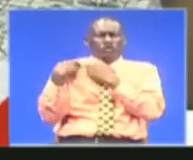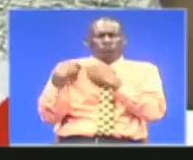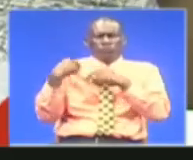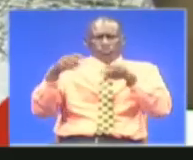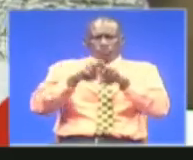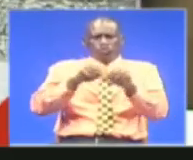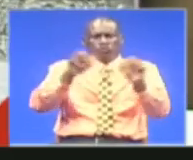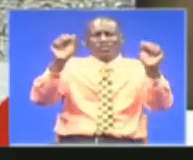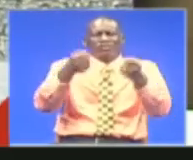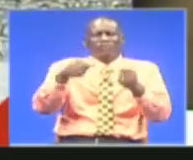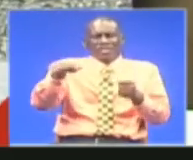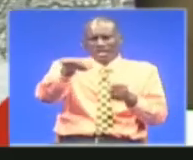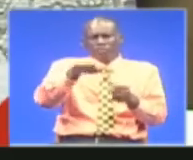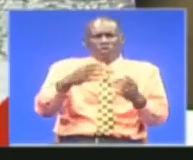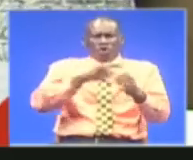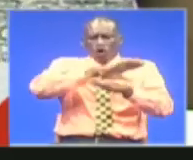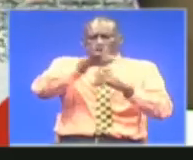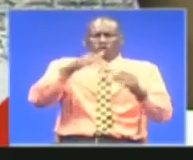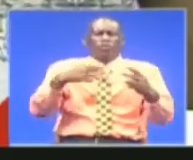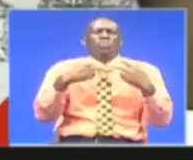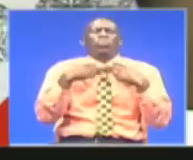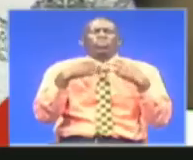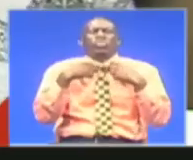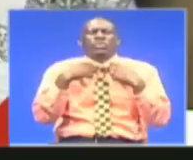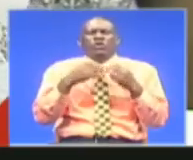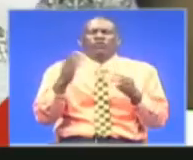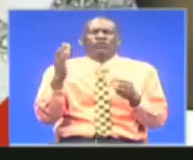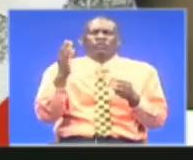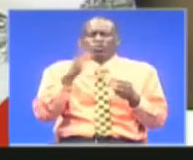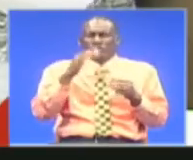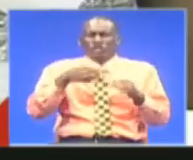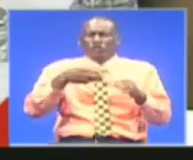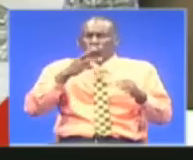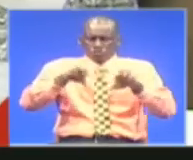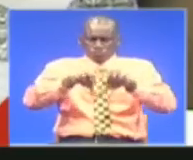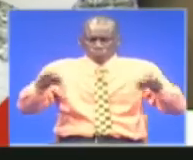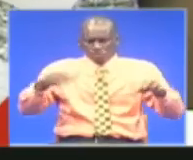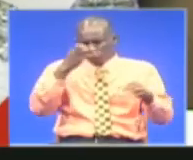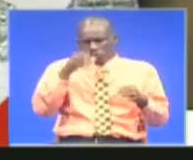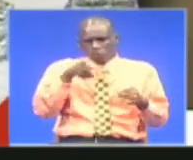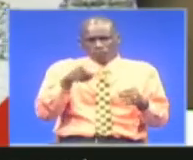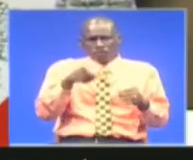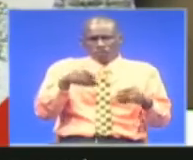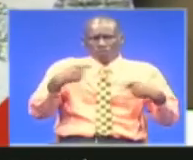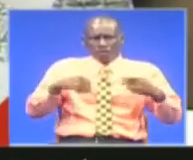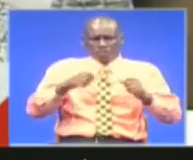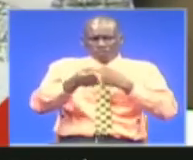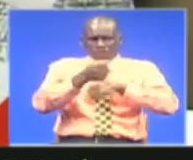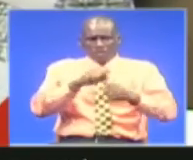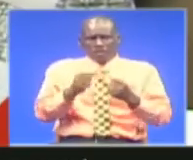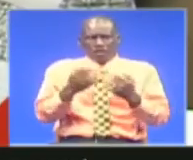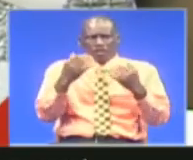mean, that all that blockage is, of course, down to human beings. Speaking of Mother Nature, movement in the Earth's crust and